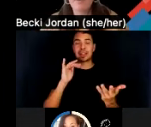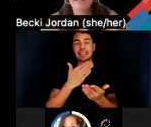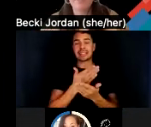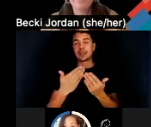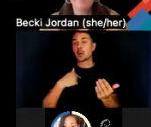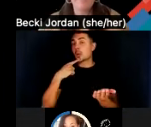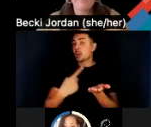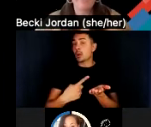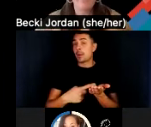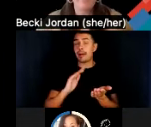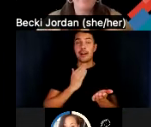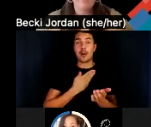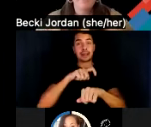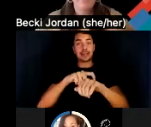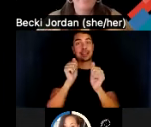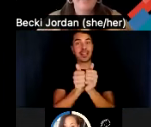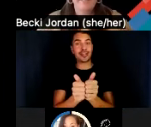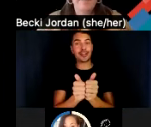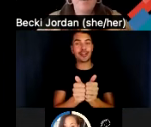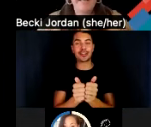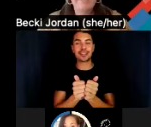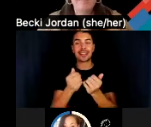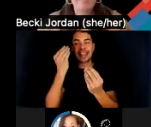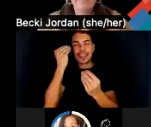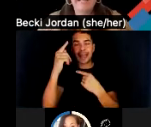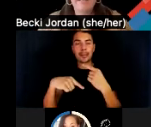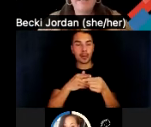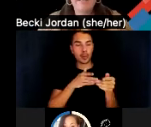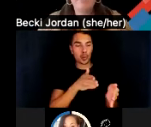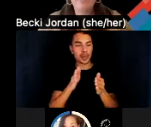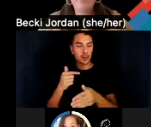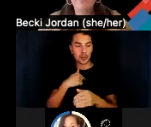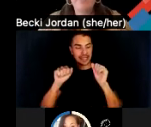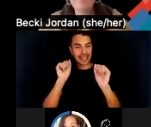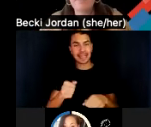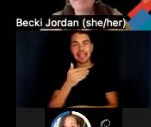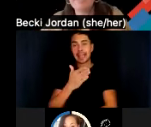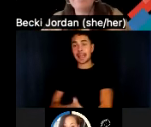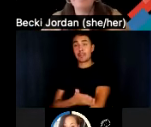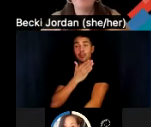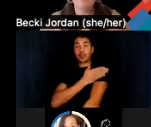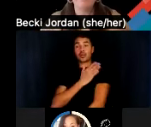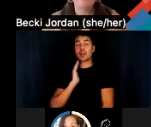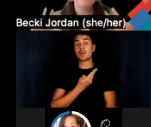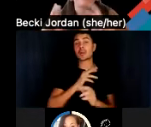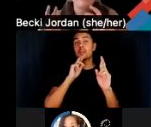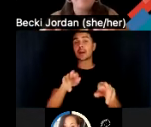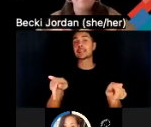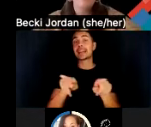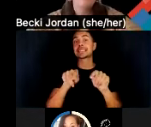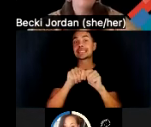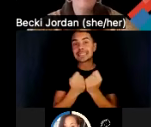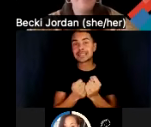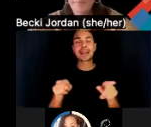talk about in our time together is thinking about ways that we can improve our response as a community and as a